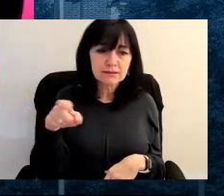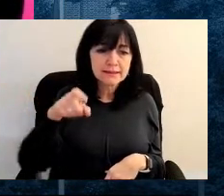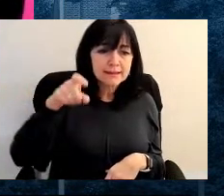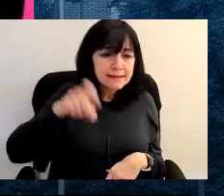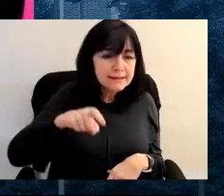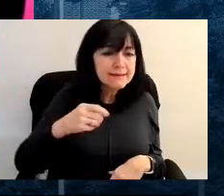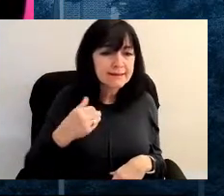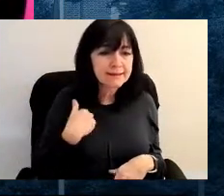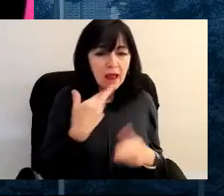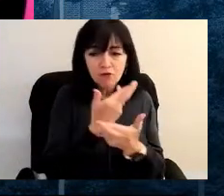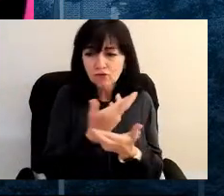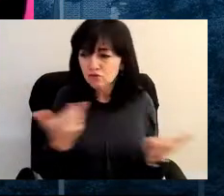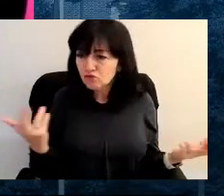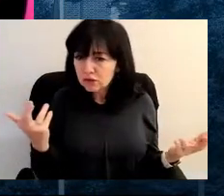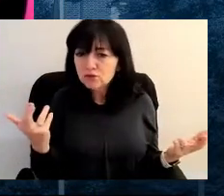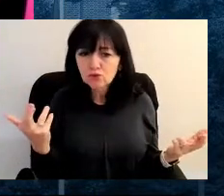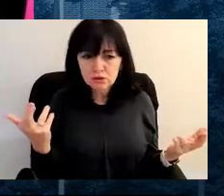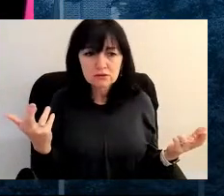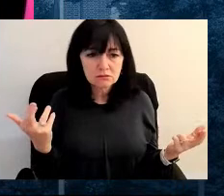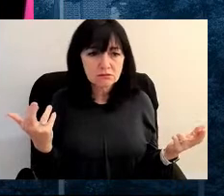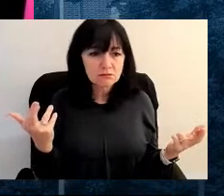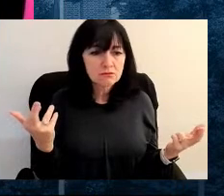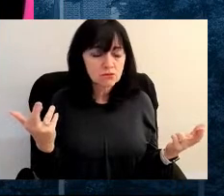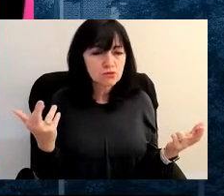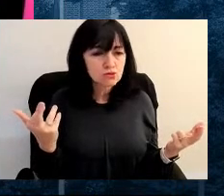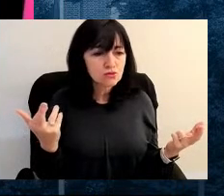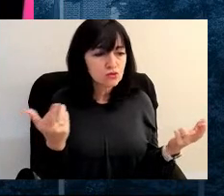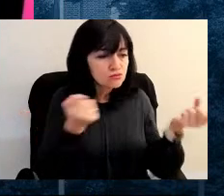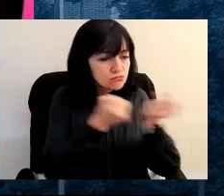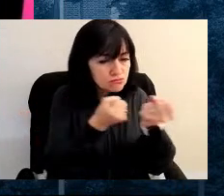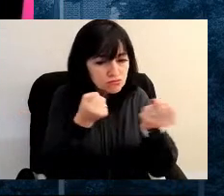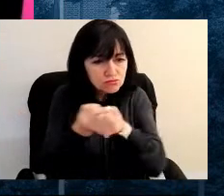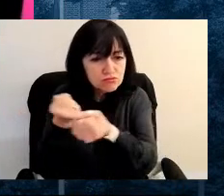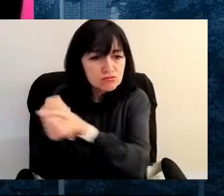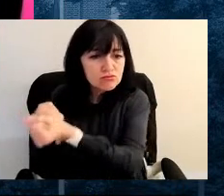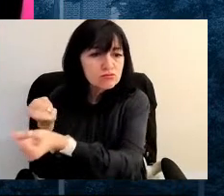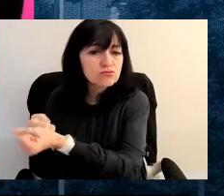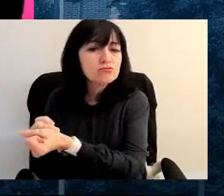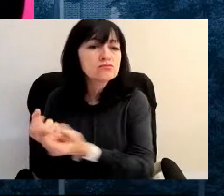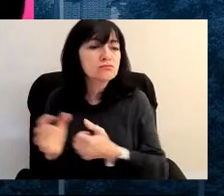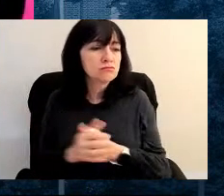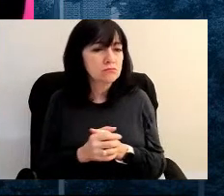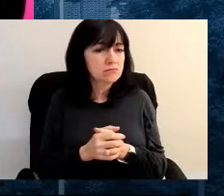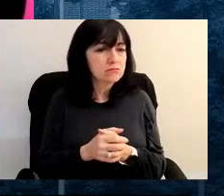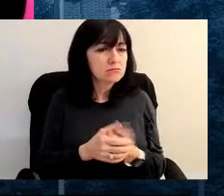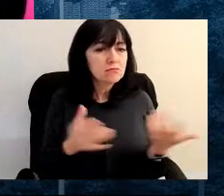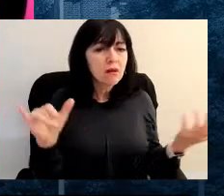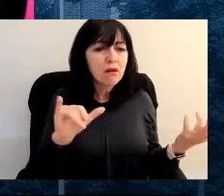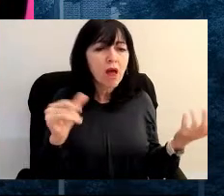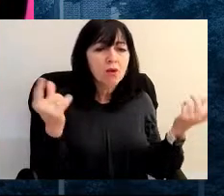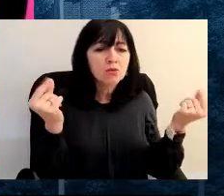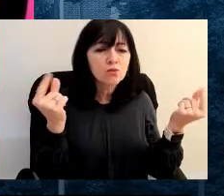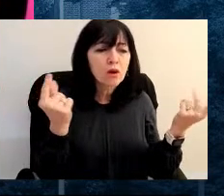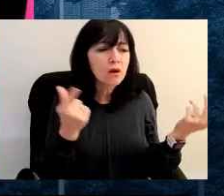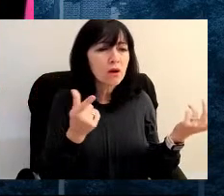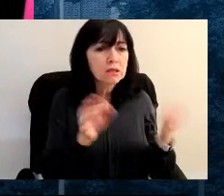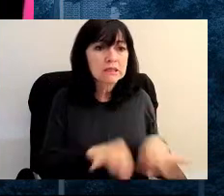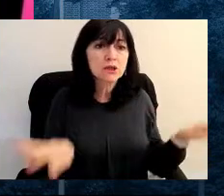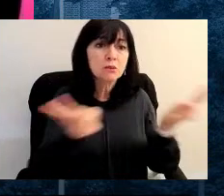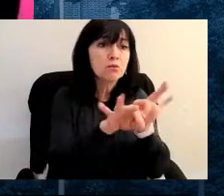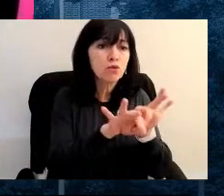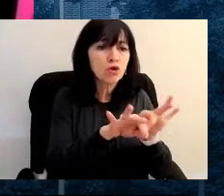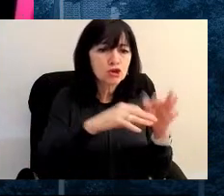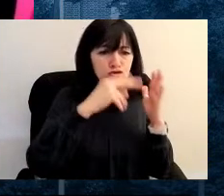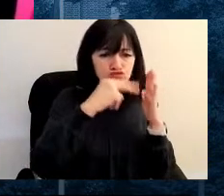of their students, no matter where they come from, to get them where they need to be. Reading at grade level in 3rd grade, doing math